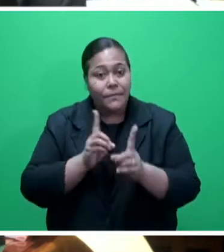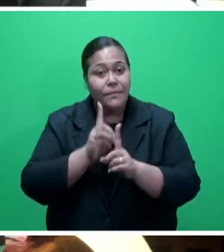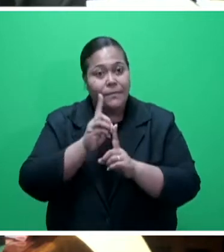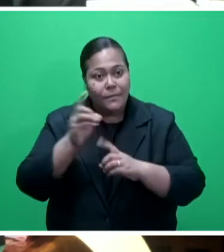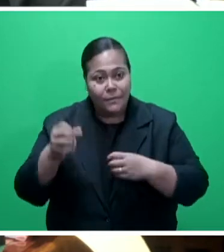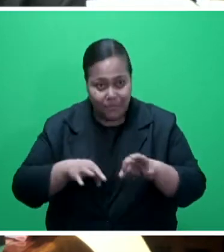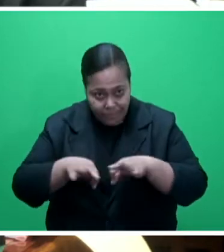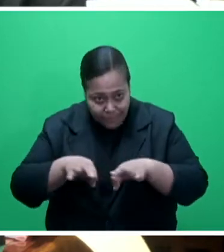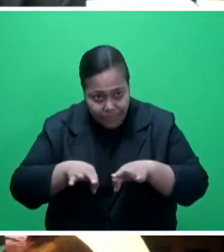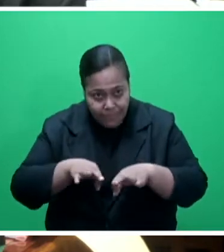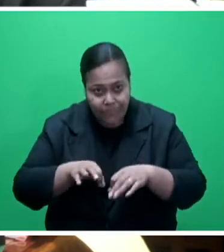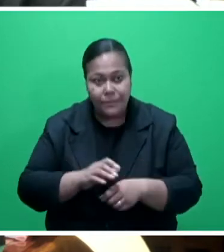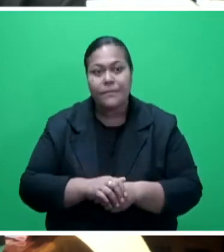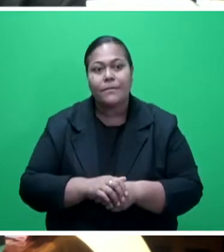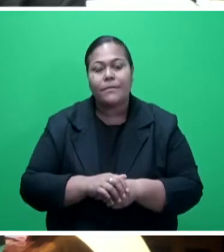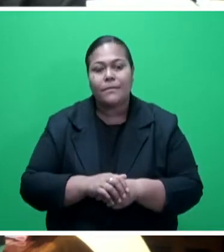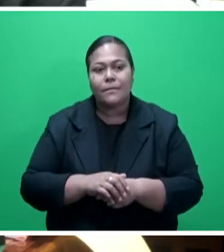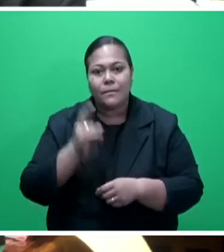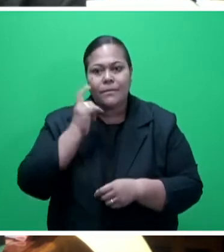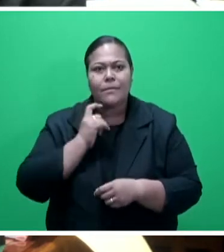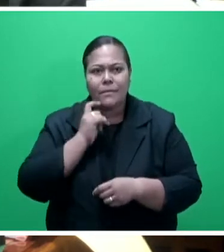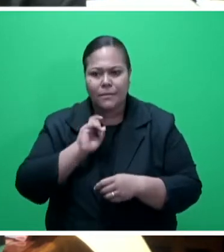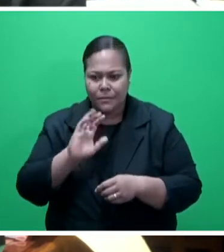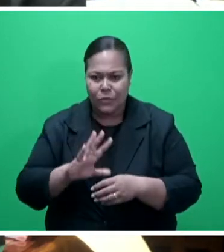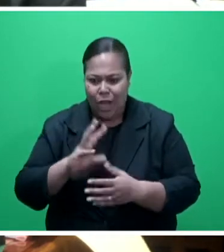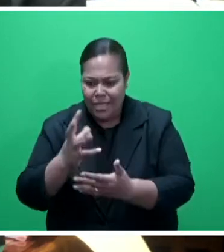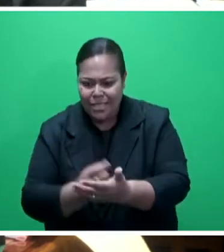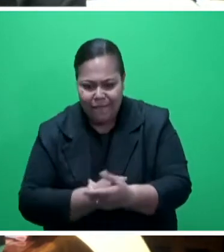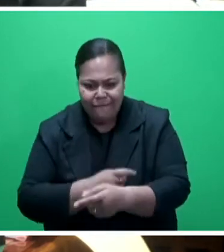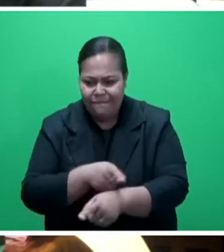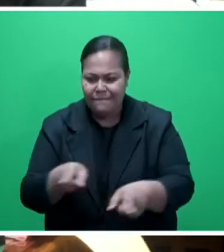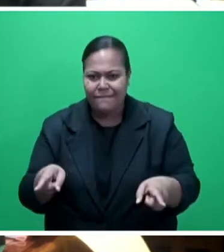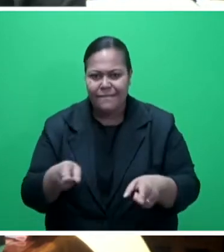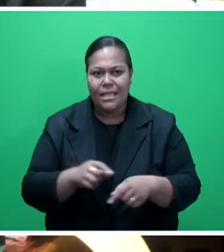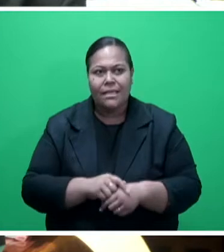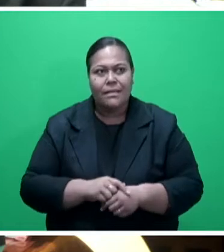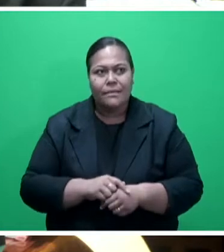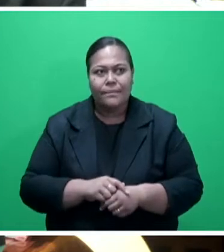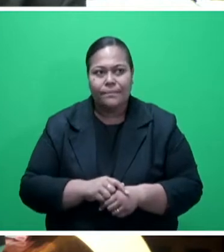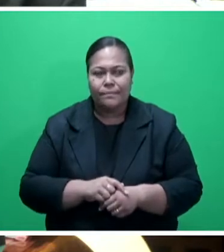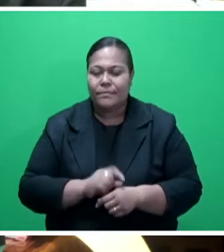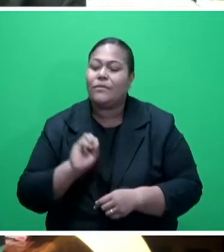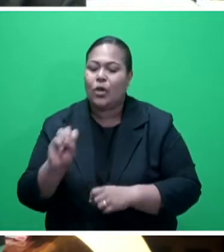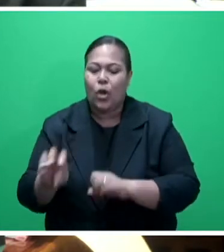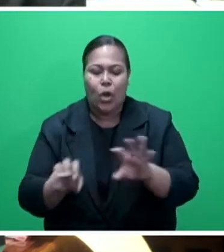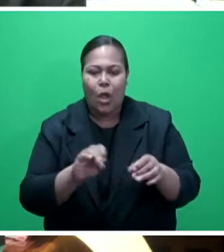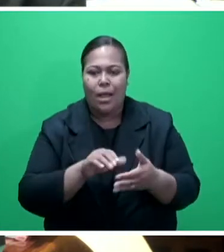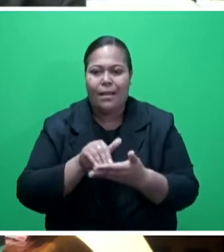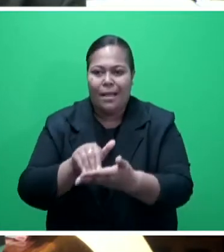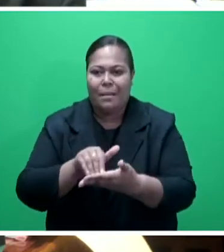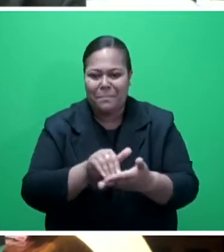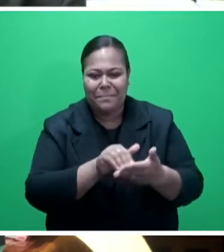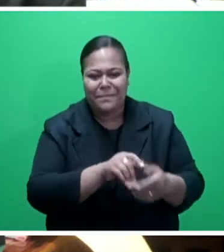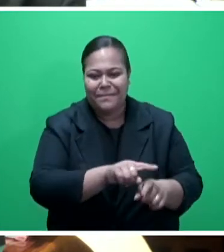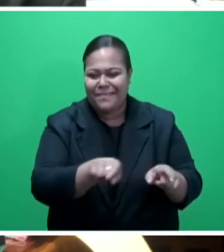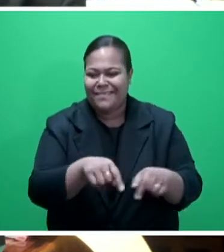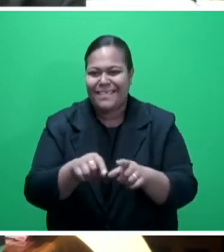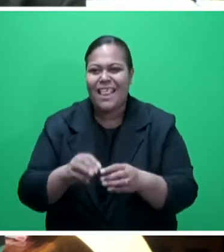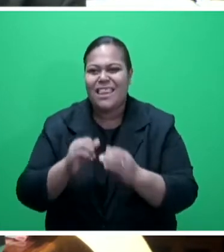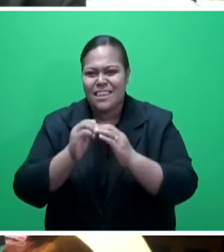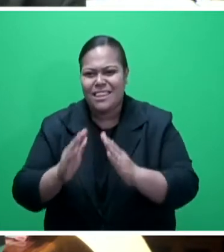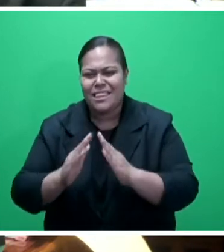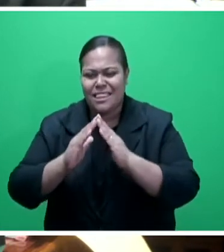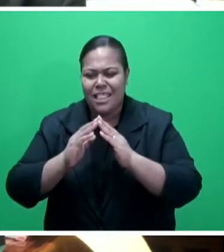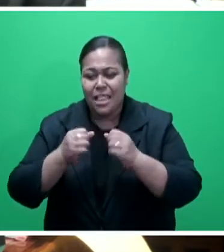to utilize the salvage logs to be considered as one of the contributions for the reconstruction of damaged